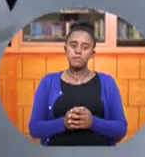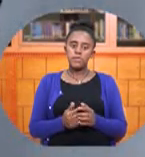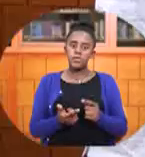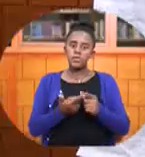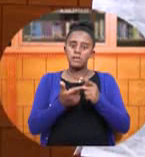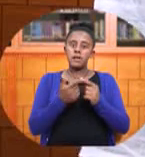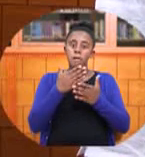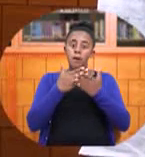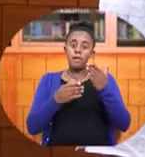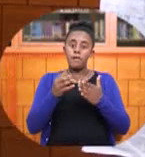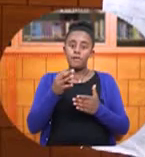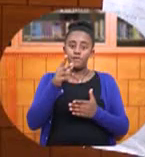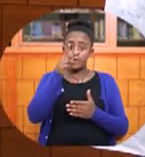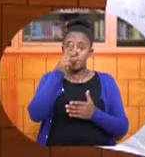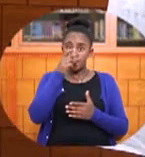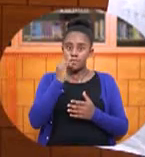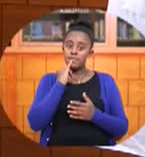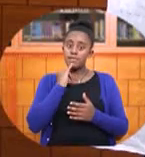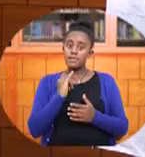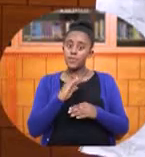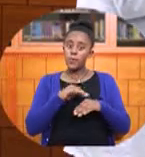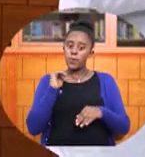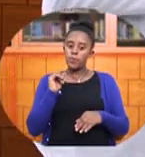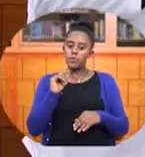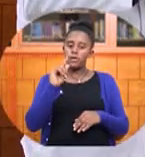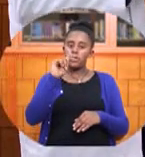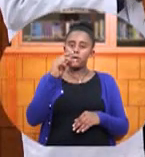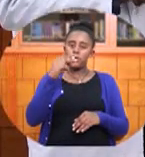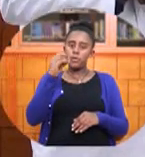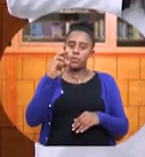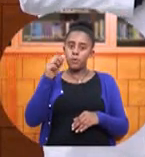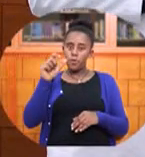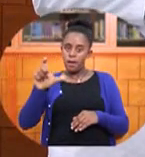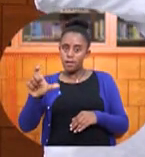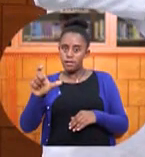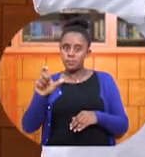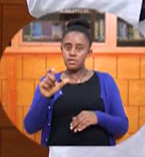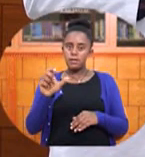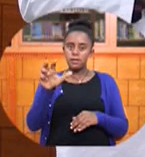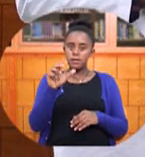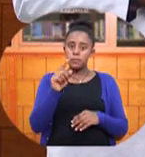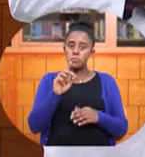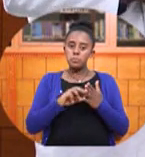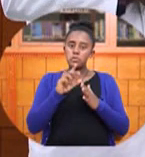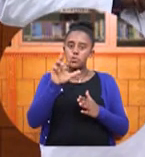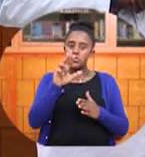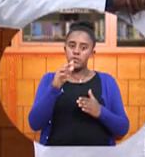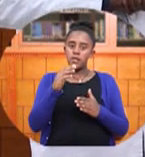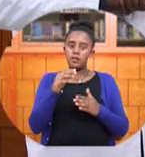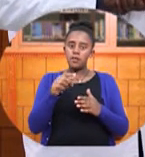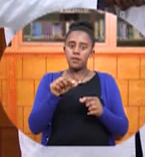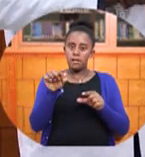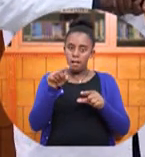the second part of insect is called thorax. Thorax is a three-line segment which